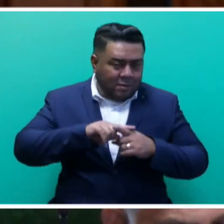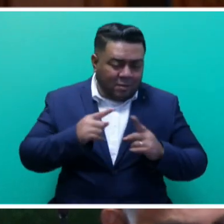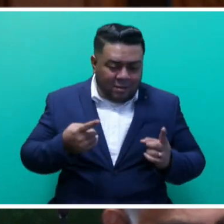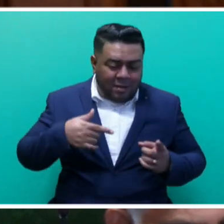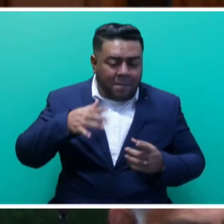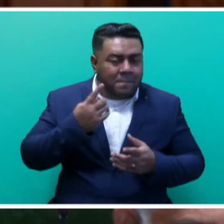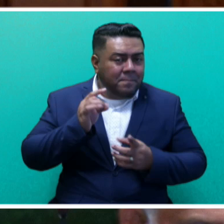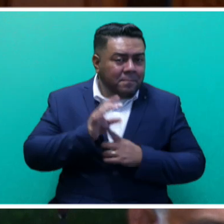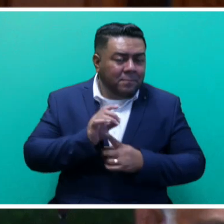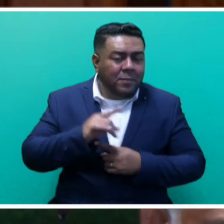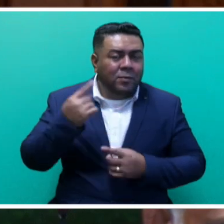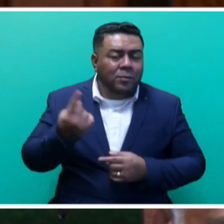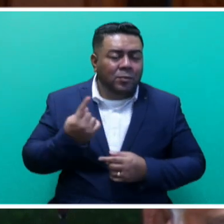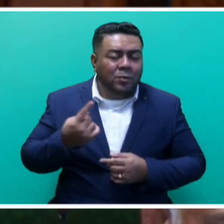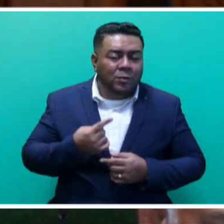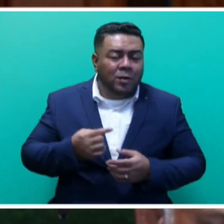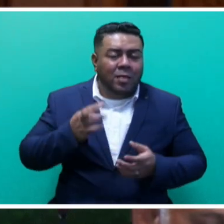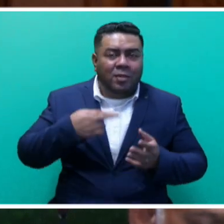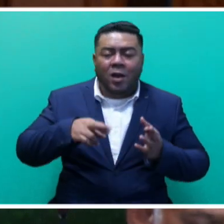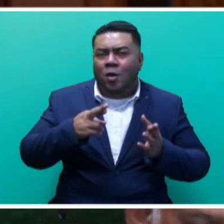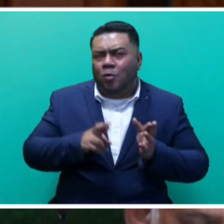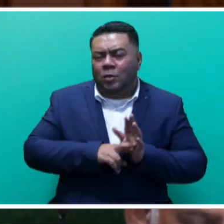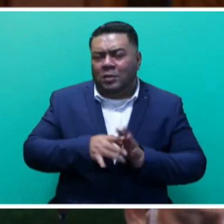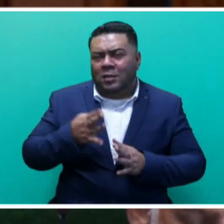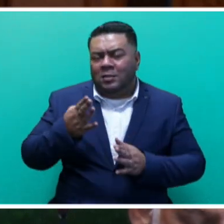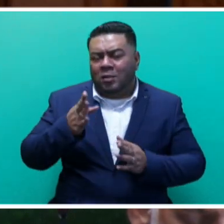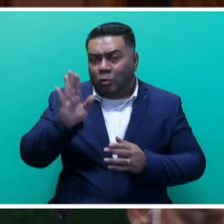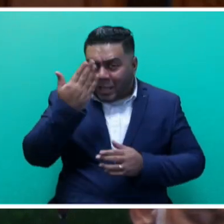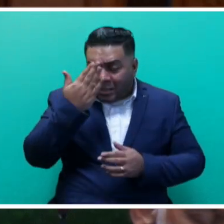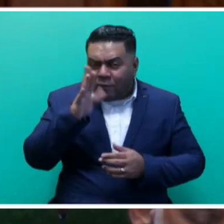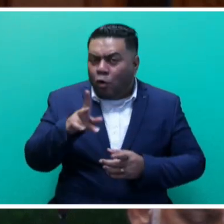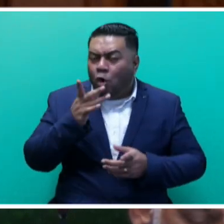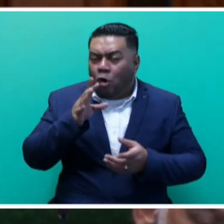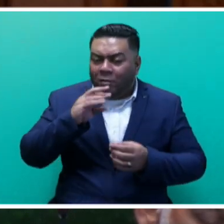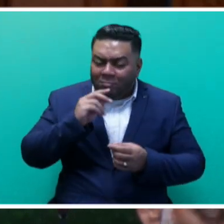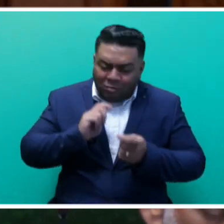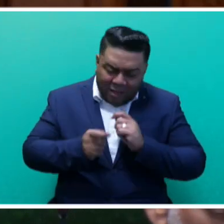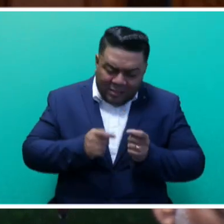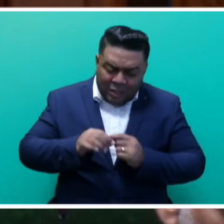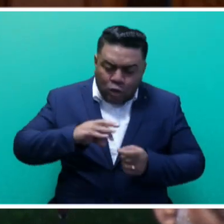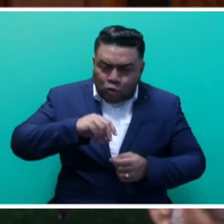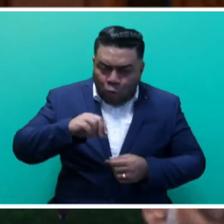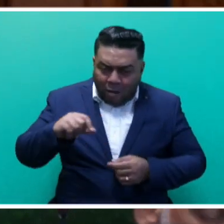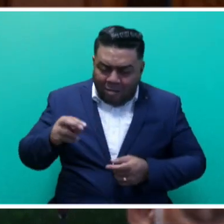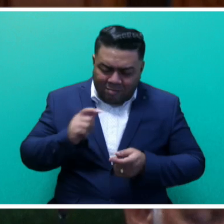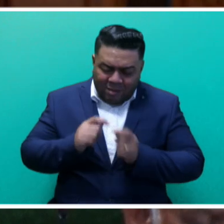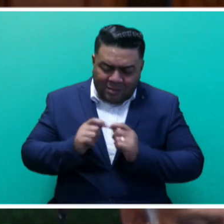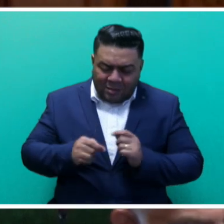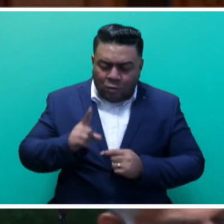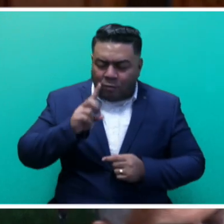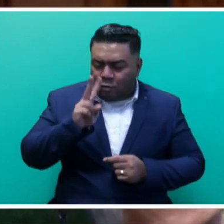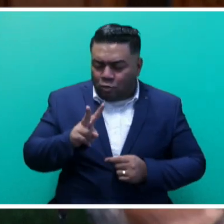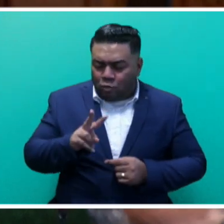is the results for soil tests. And we have been given 2 mobile soil